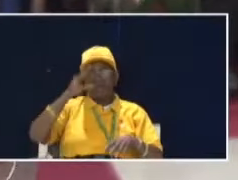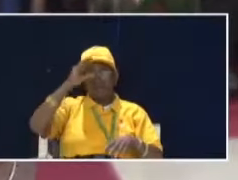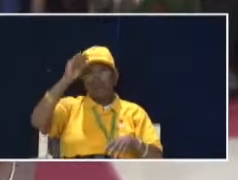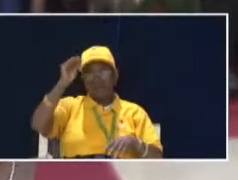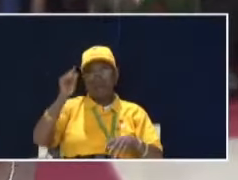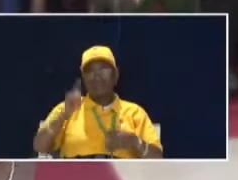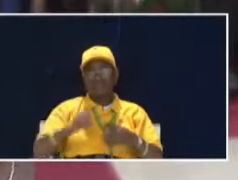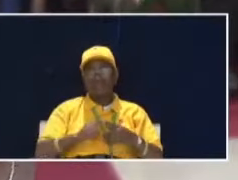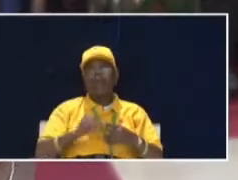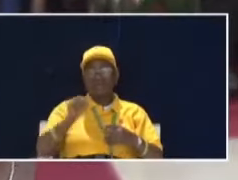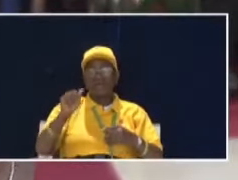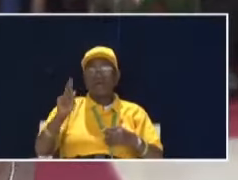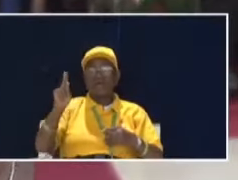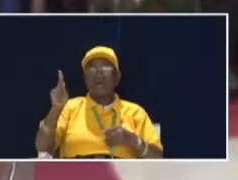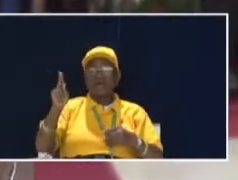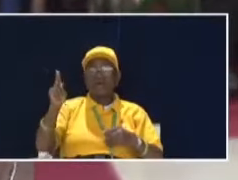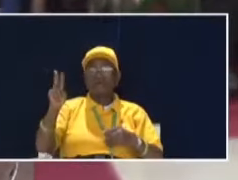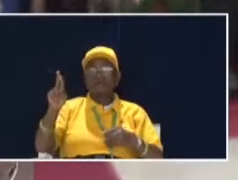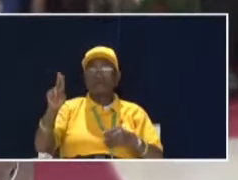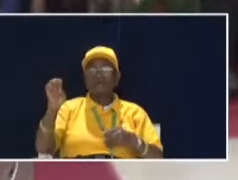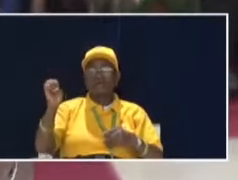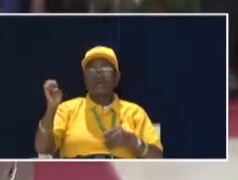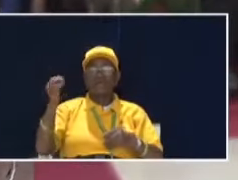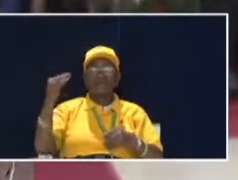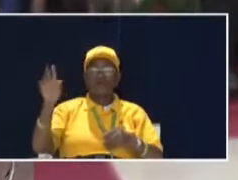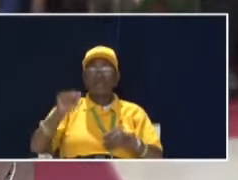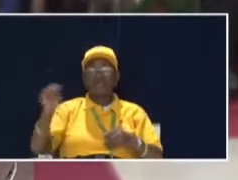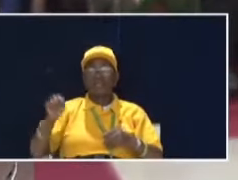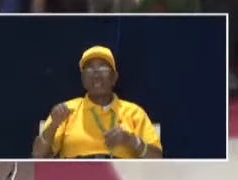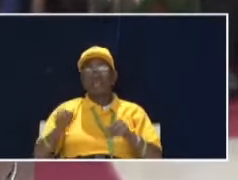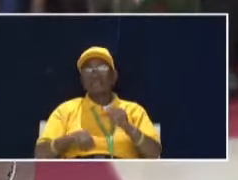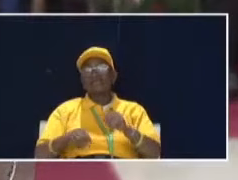to Akure for a game. And there I met a man,